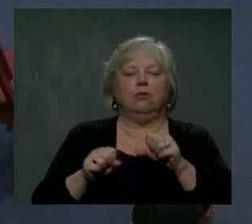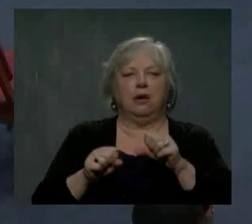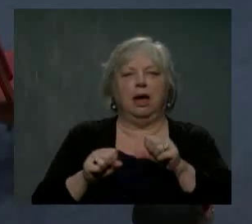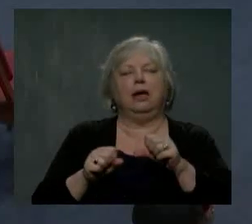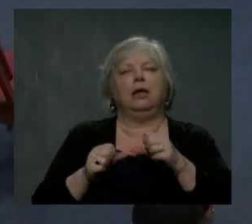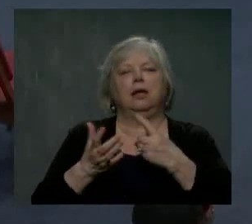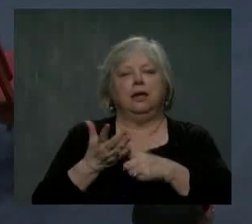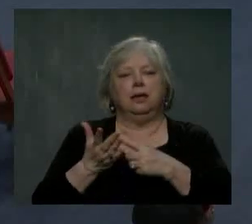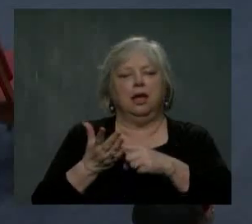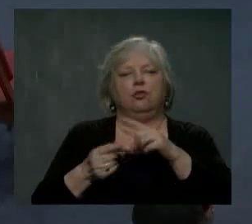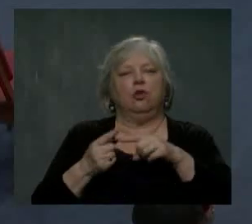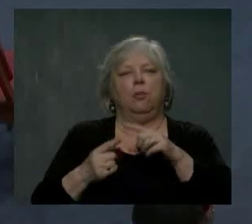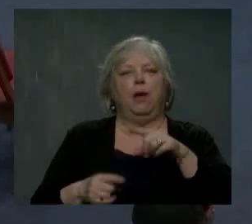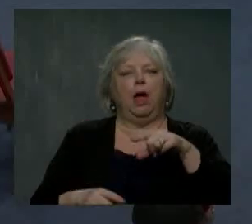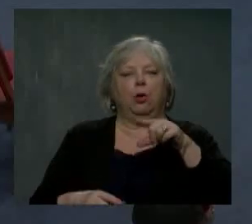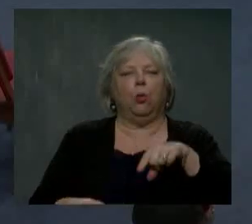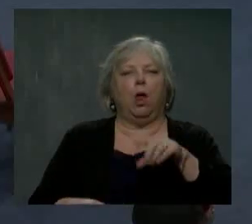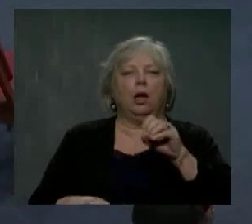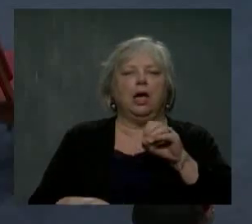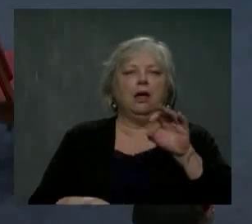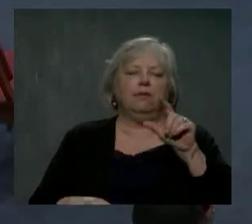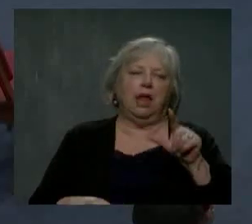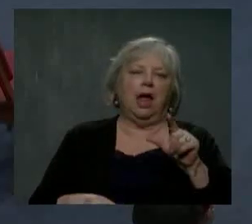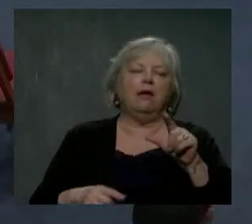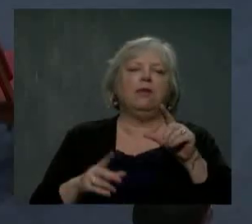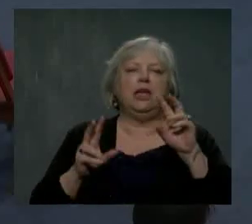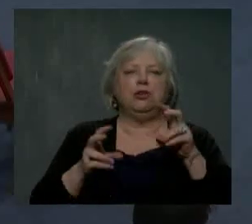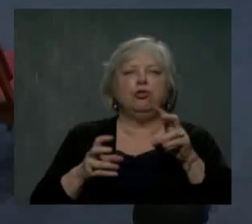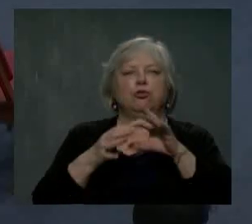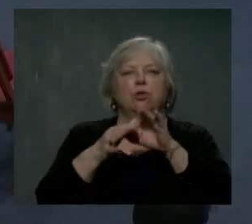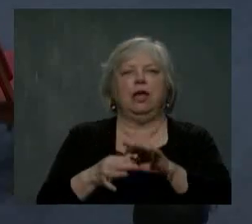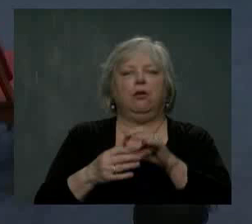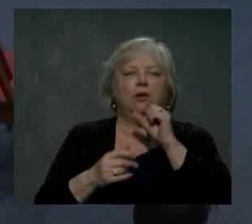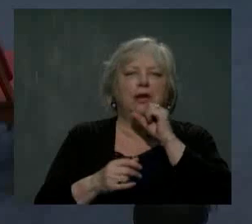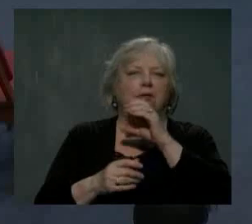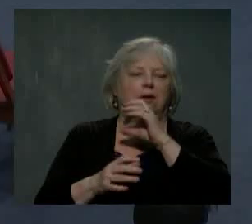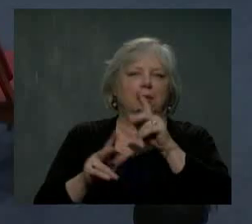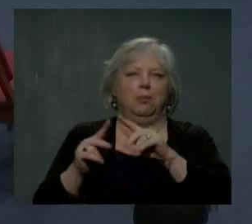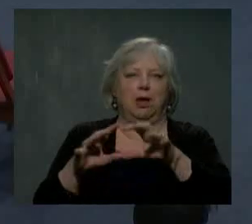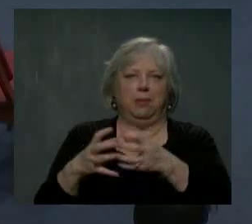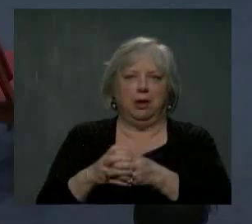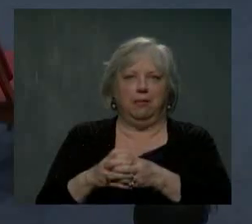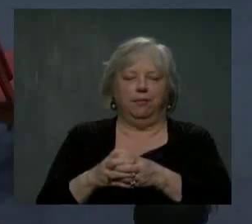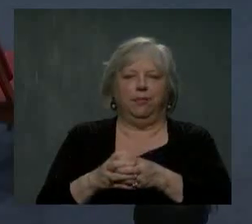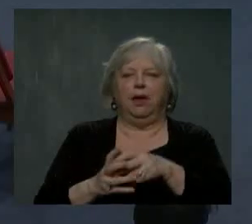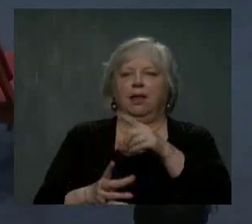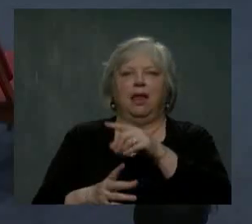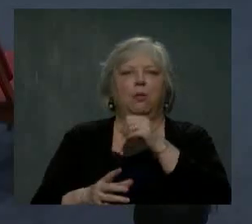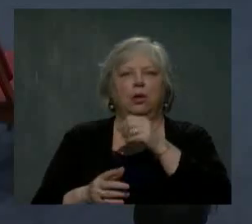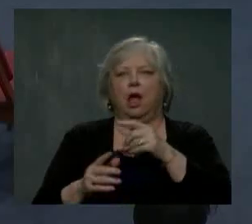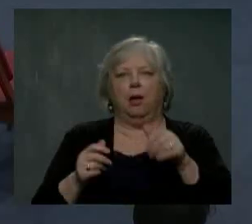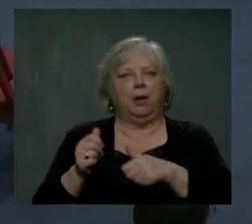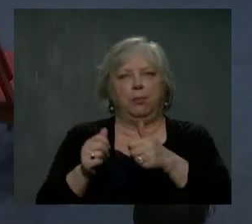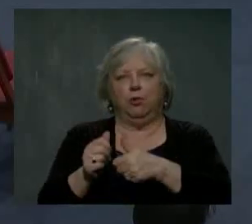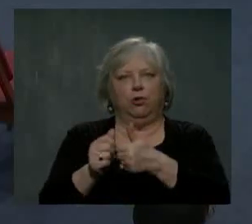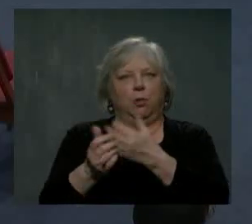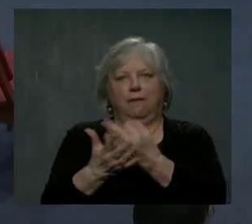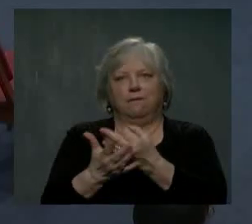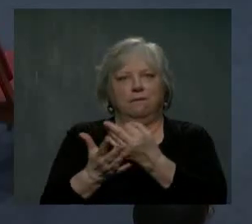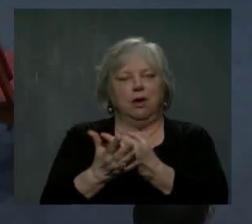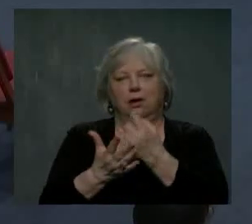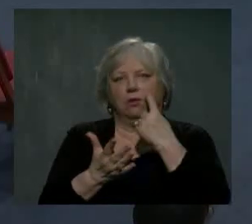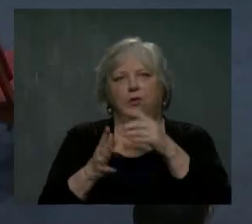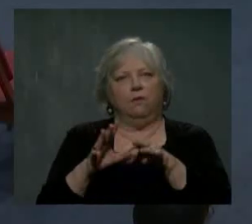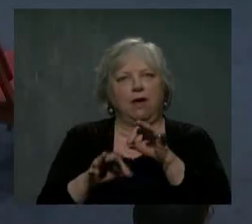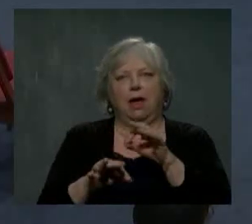life issues related to the senior population. The advisory committee will not be in pursuit of funds to deliver